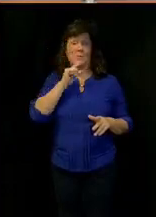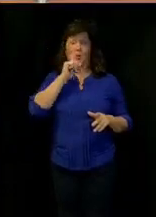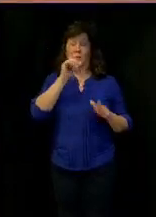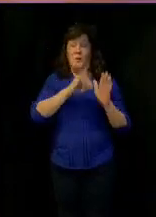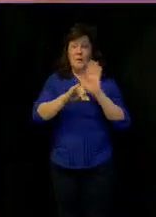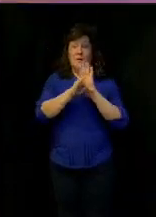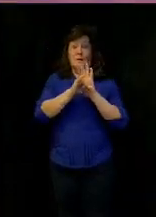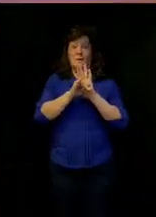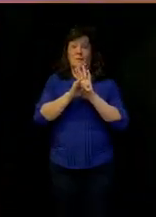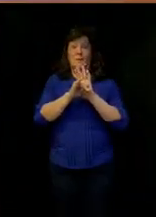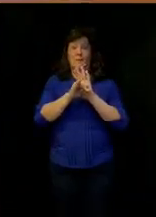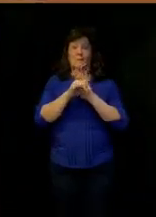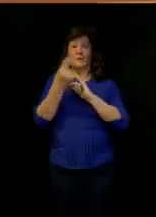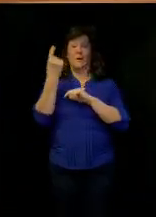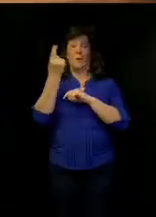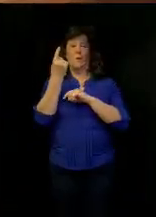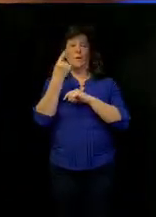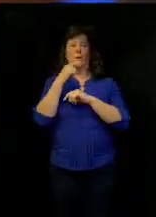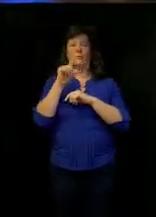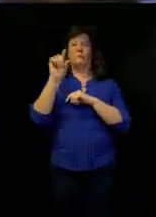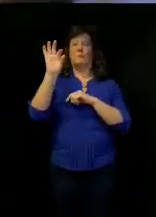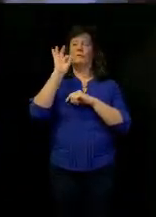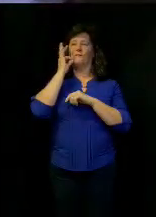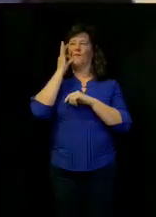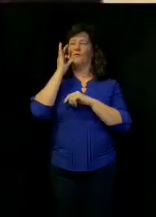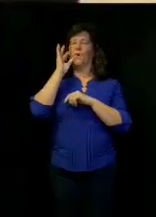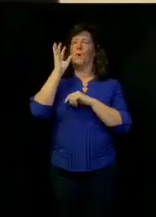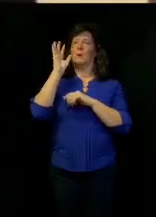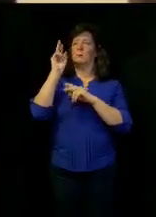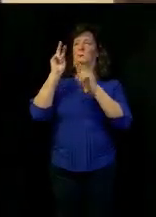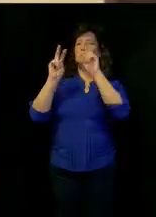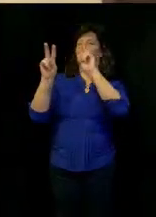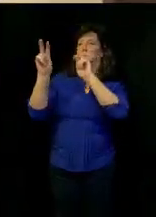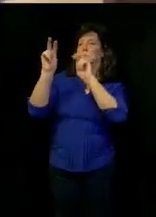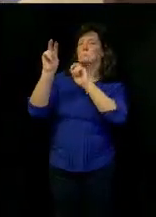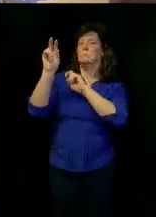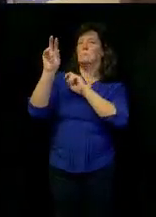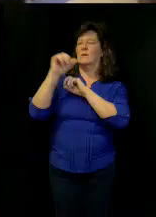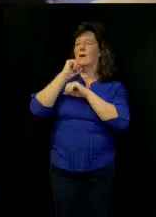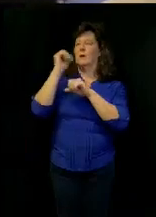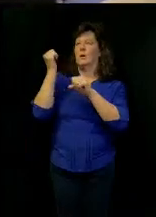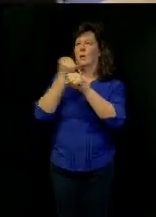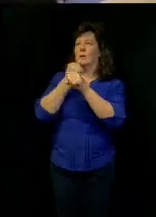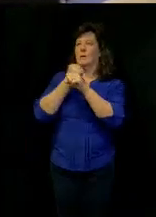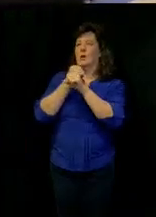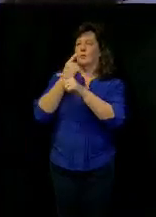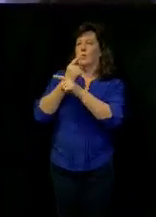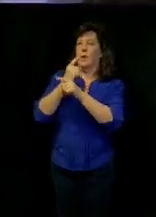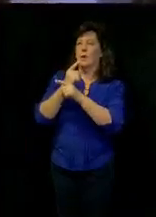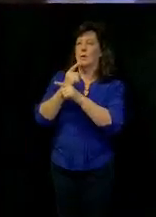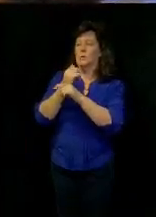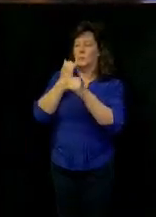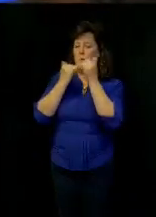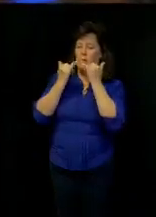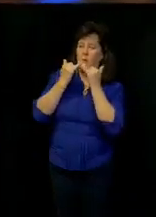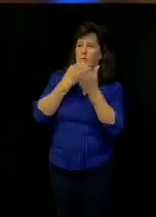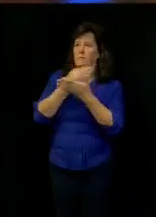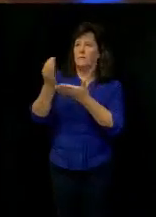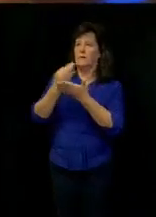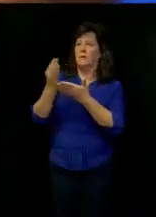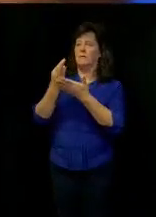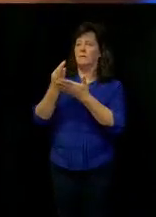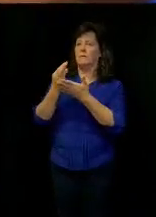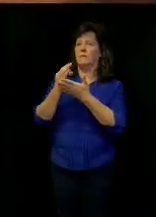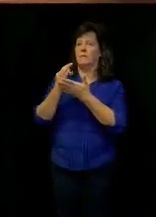what we're doing, we're all the time looking at fruit. We're fruit inspecting. Oh, well, this is this and this. If I'll get just focused on who I am and the root, the fruit starts taking